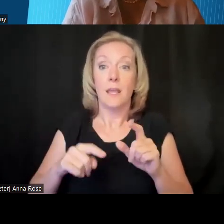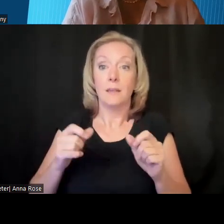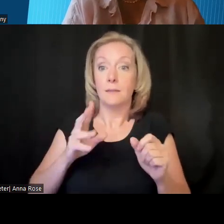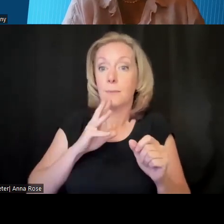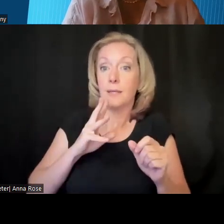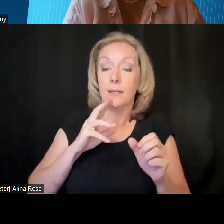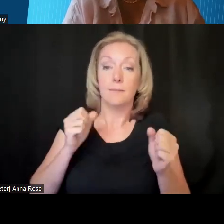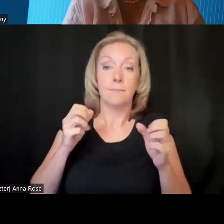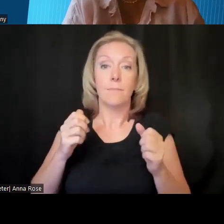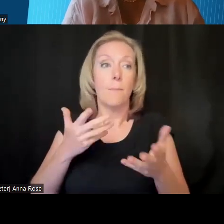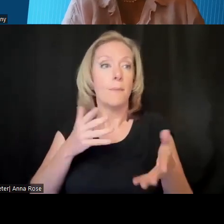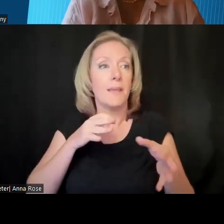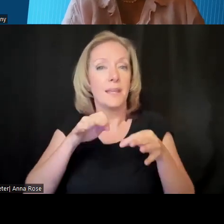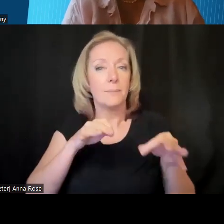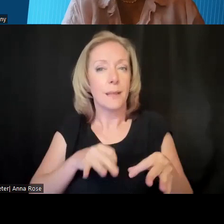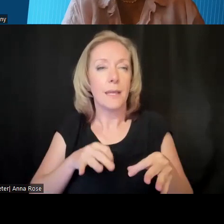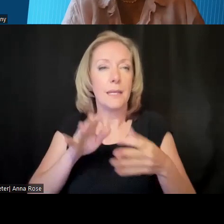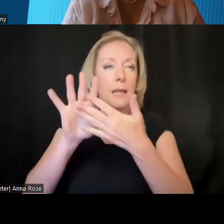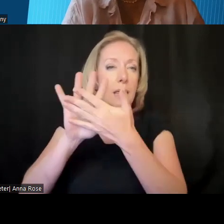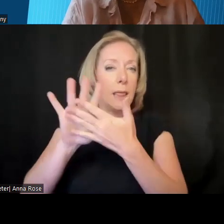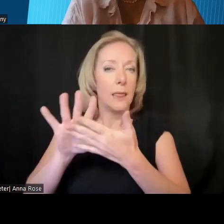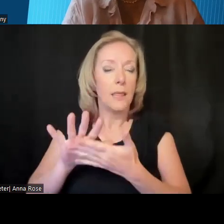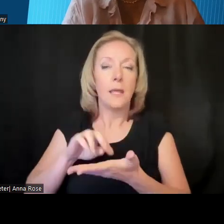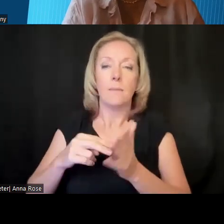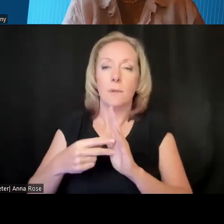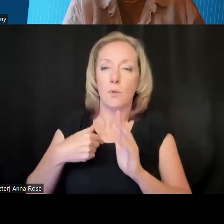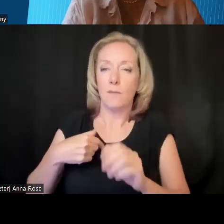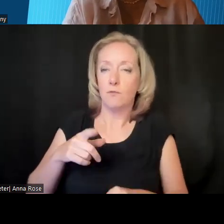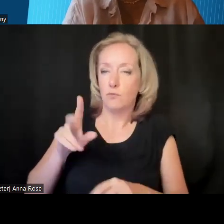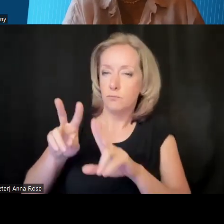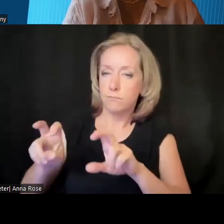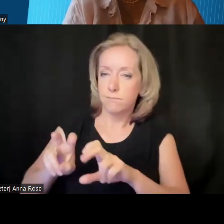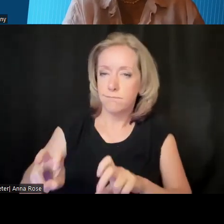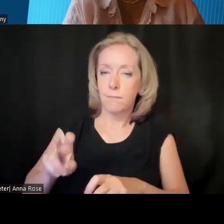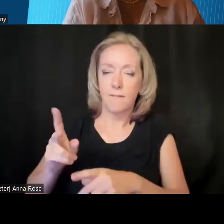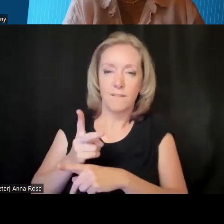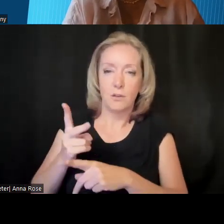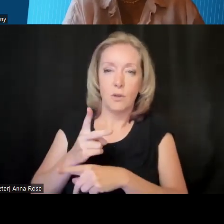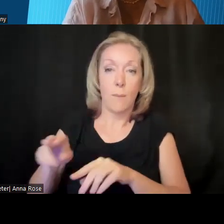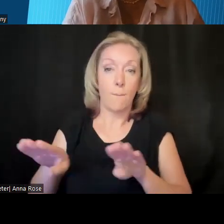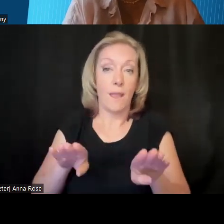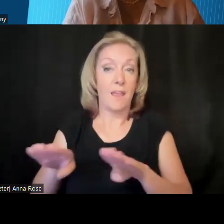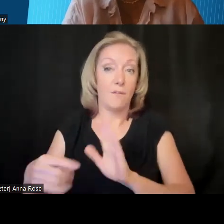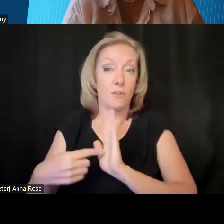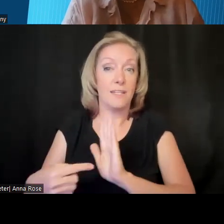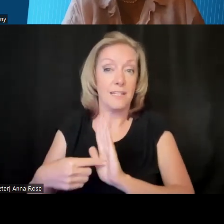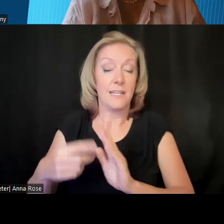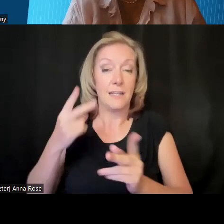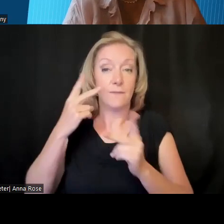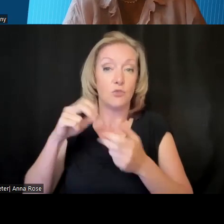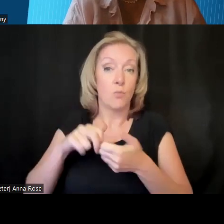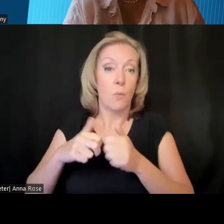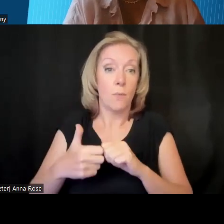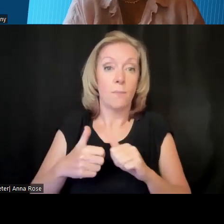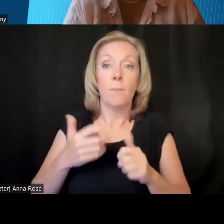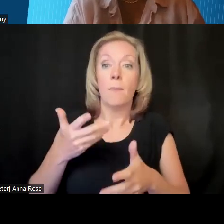about what they see and don't see. So we have to be good stewards of figuring out what behavioral indicators may be red flags. We may have